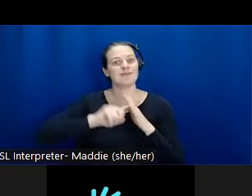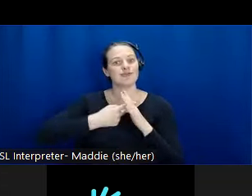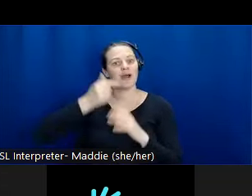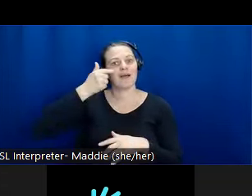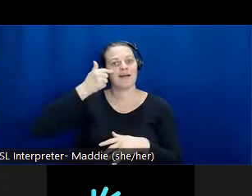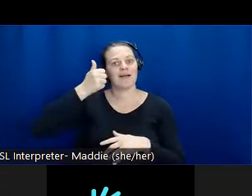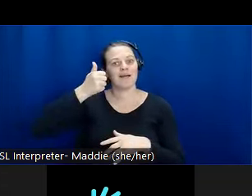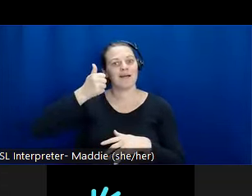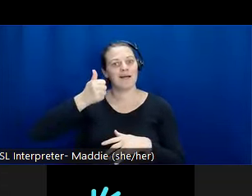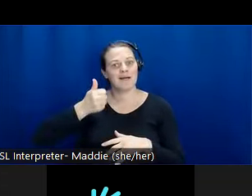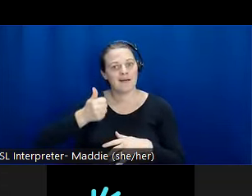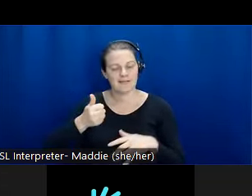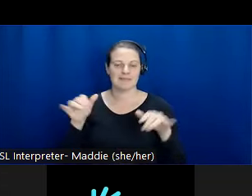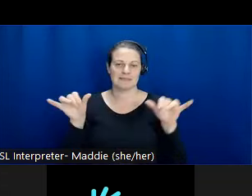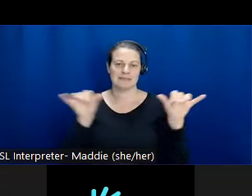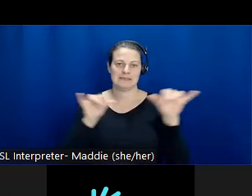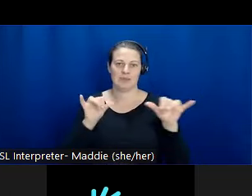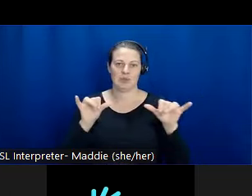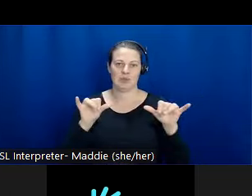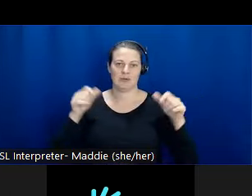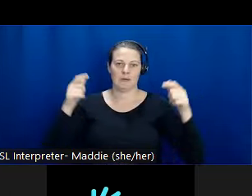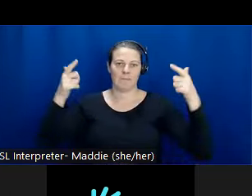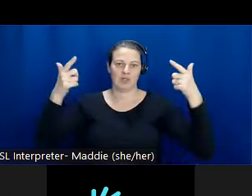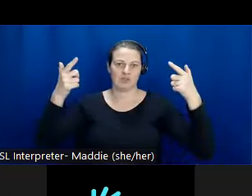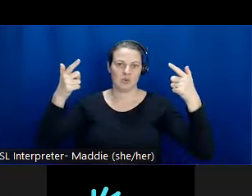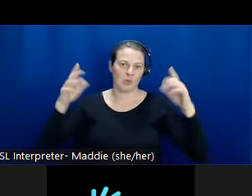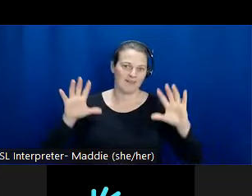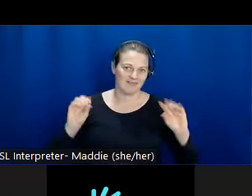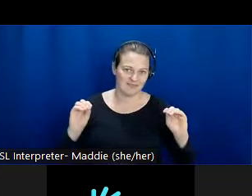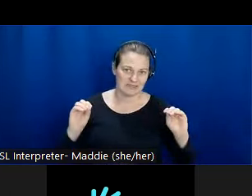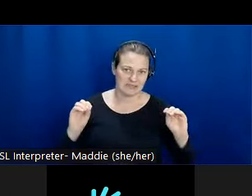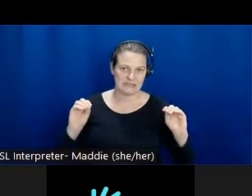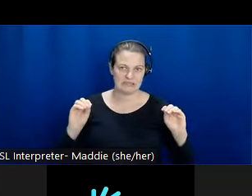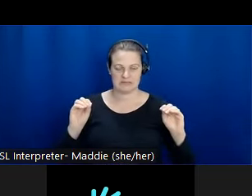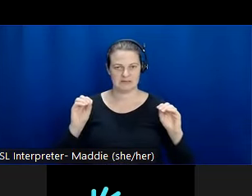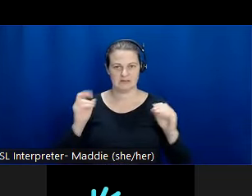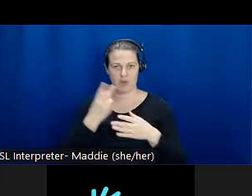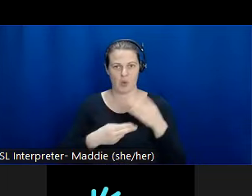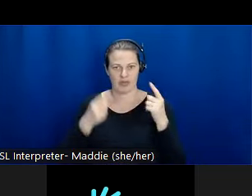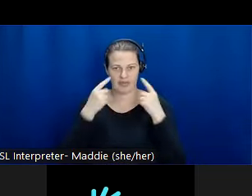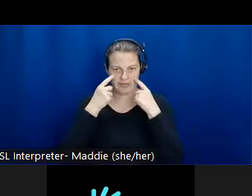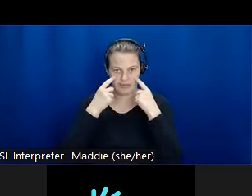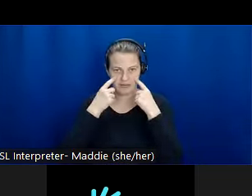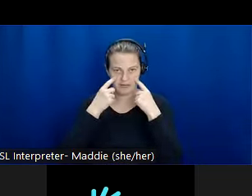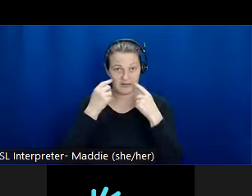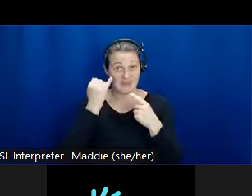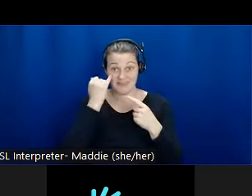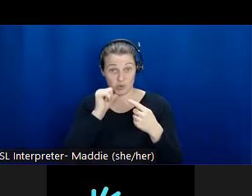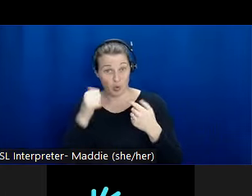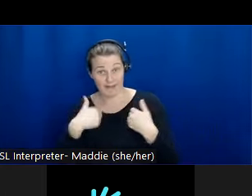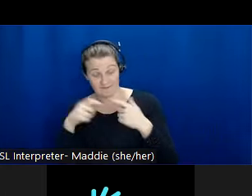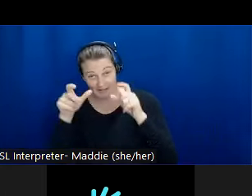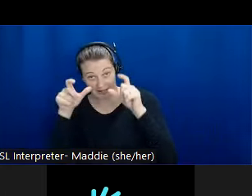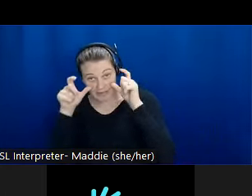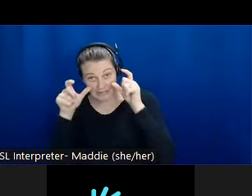eyes are similarly around 21/50. For those of you that don't have glasses or aren't